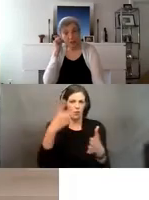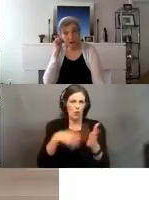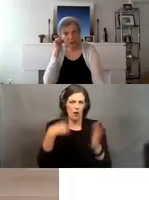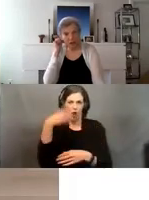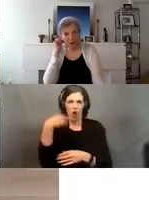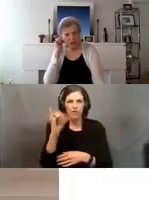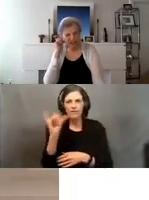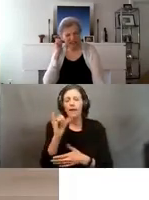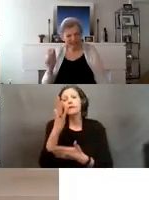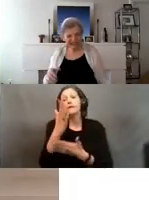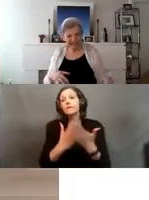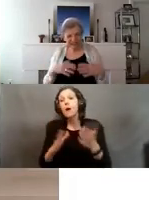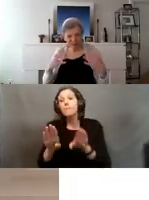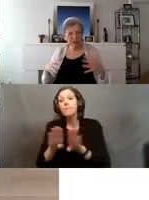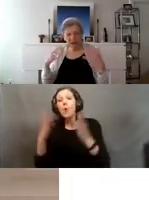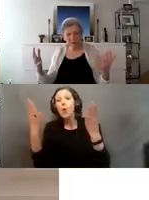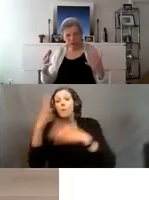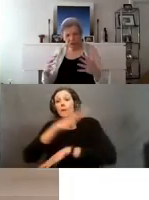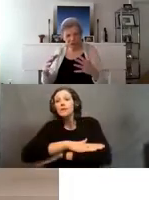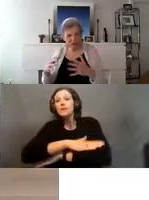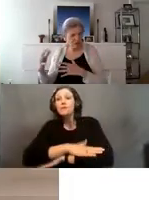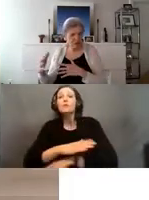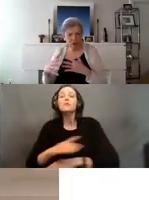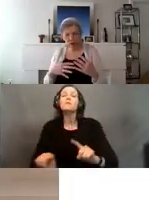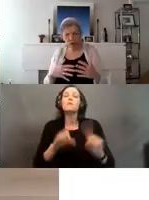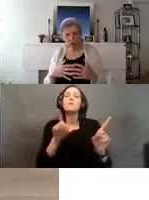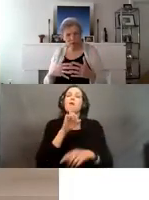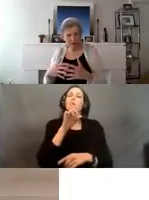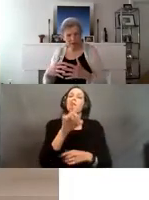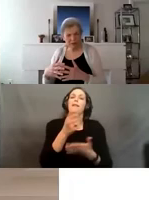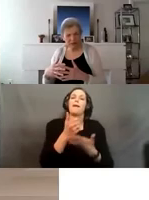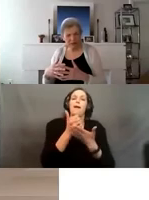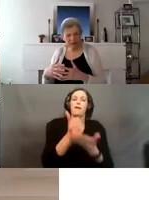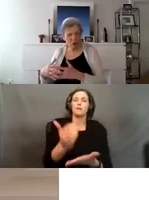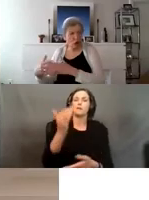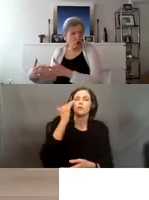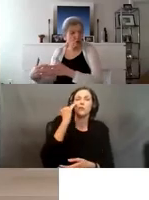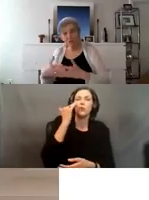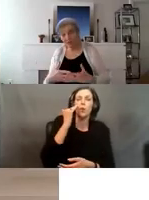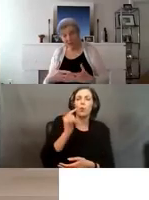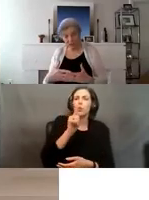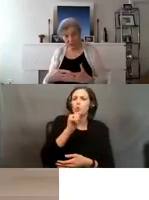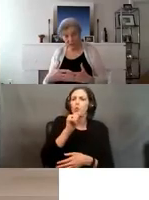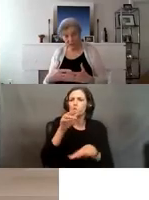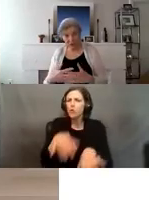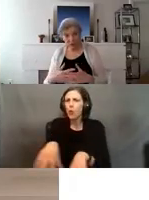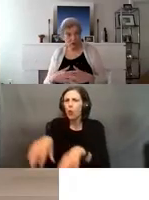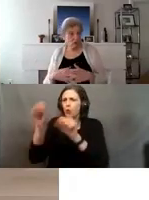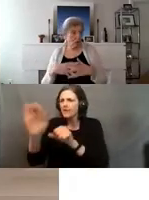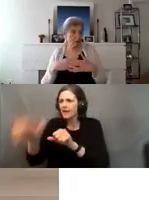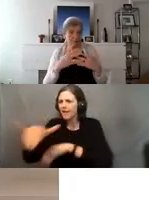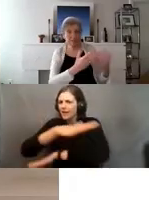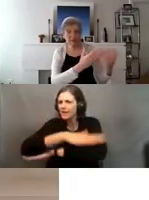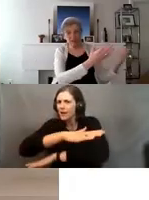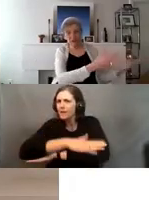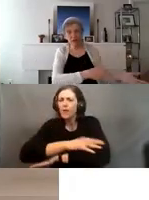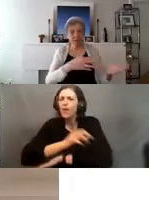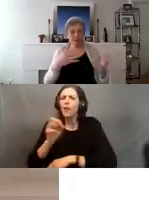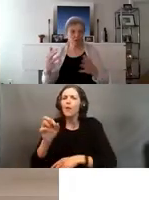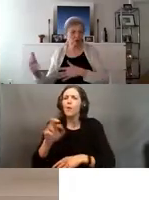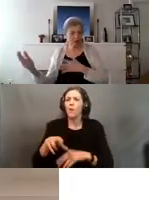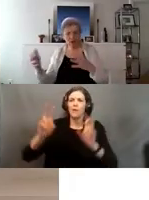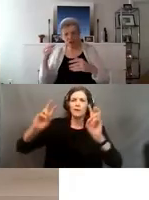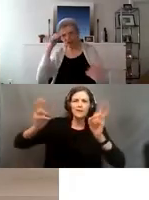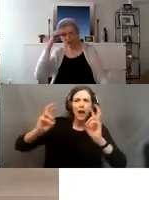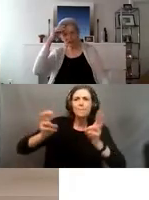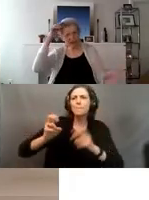tables, although it really helps to at least know who may be the host of that table or maybe the topic